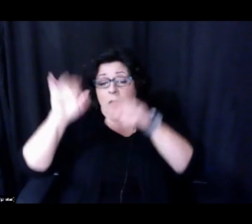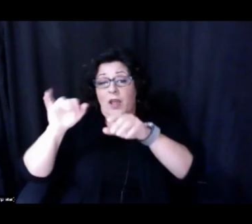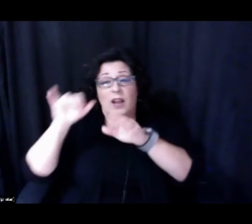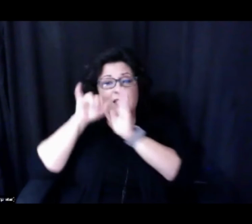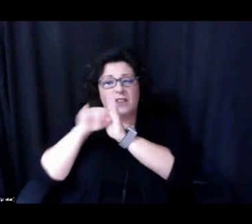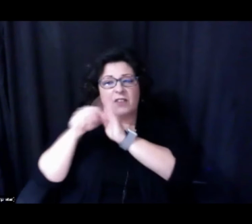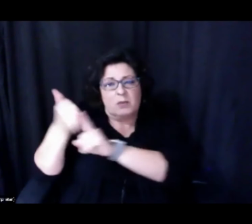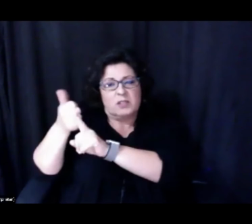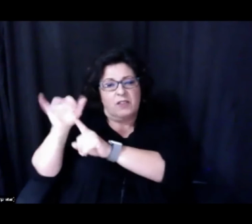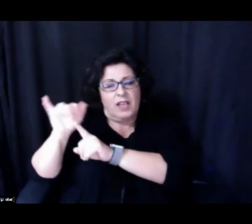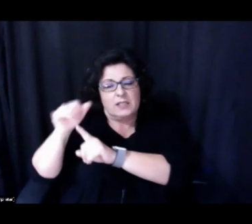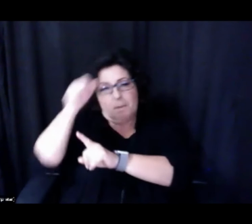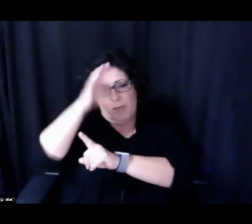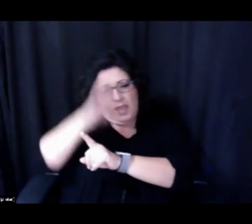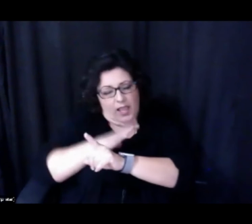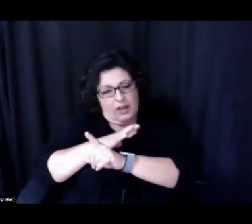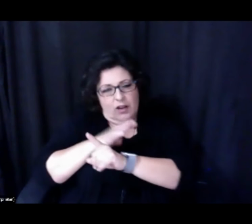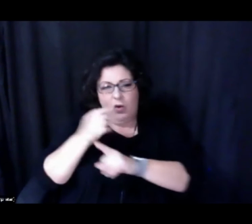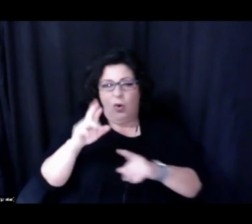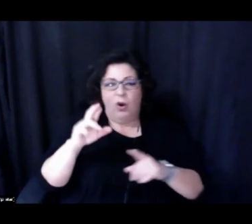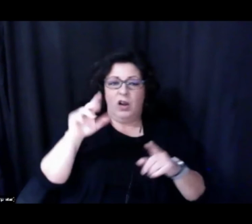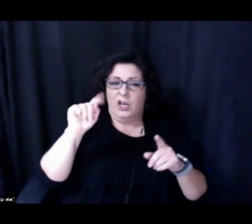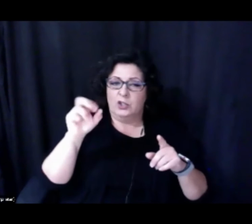They might identify as a trans man.